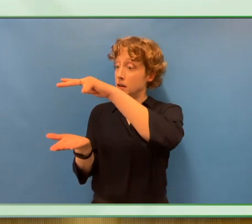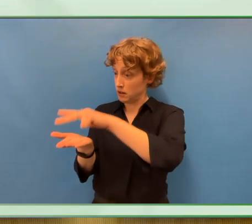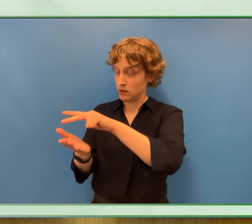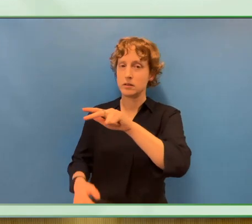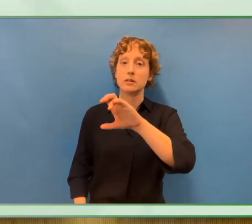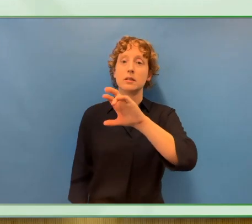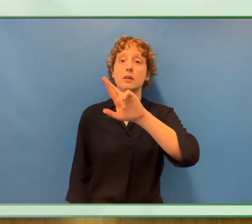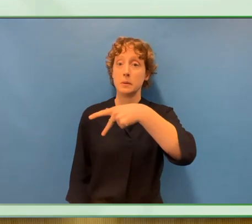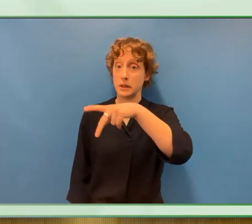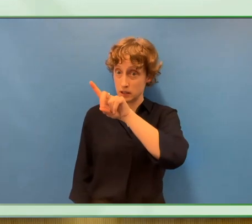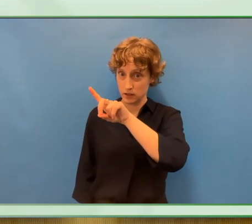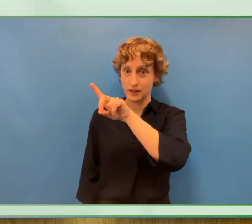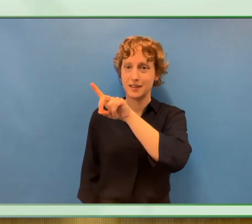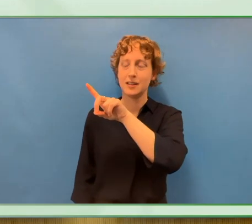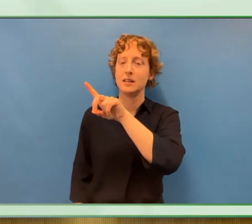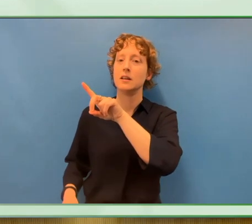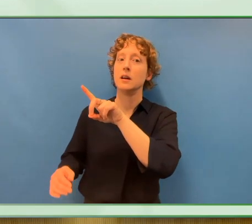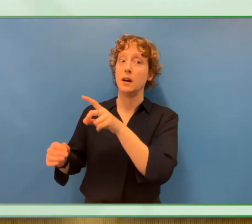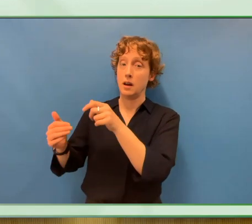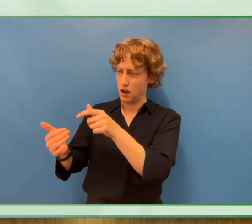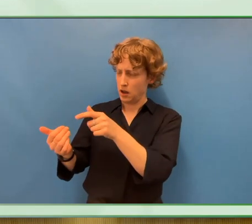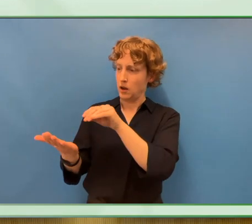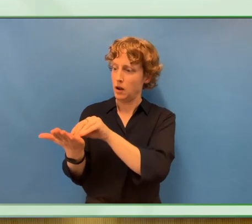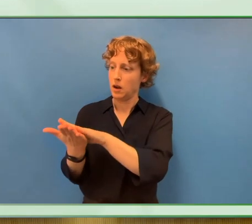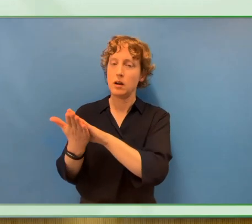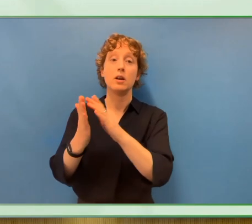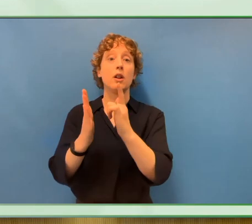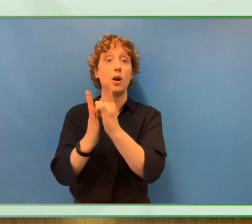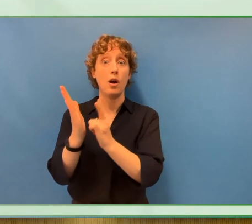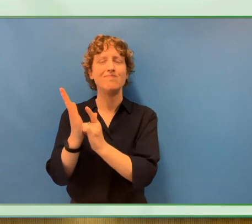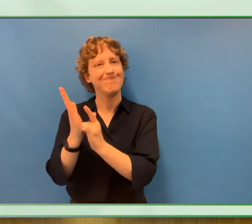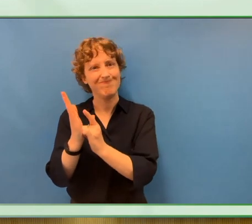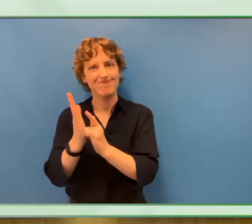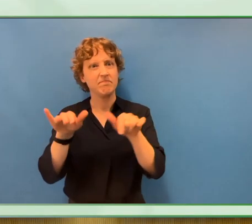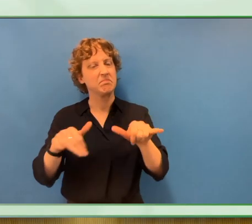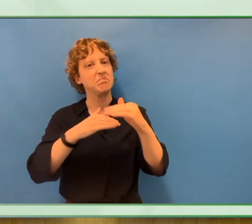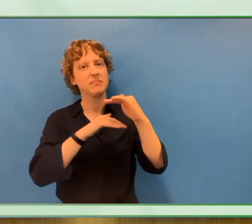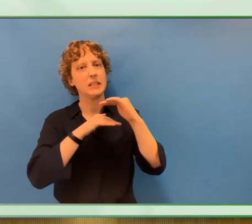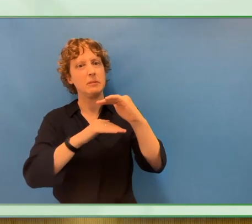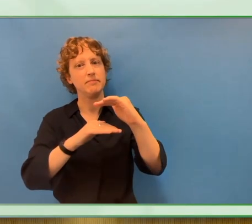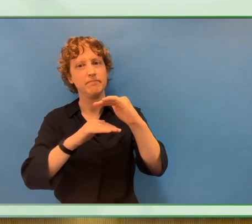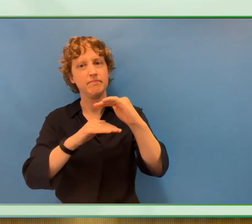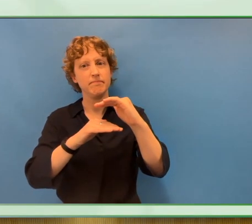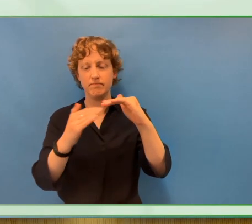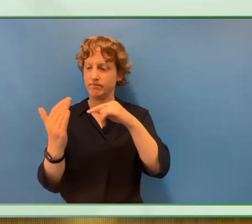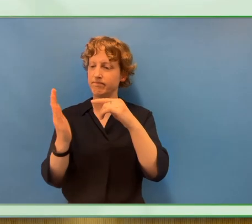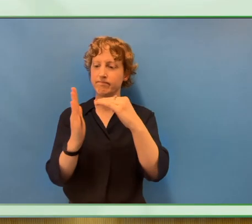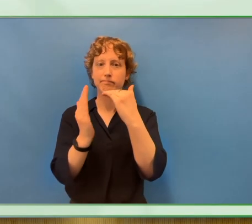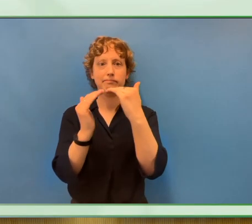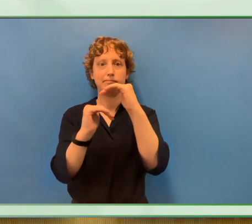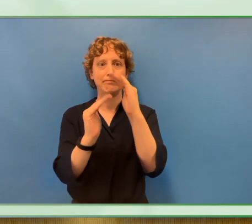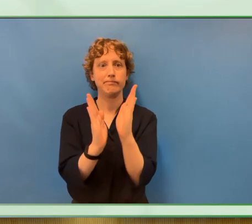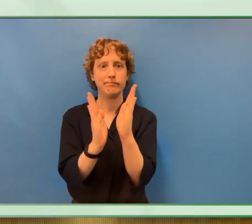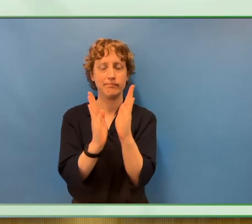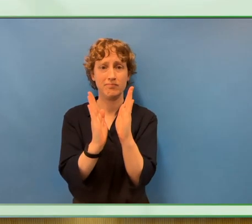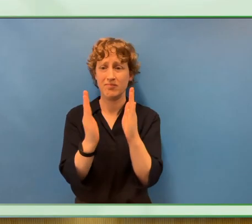law. So it still has its limitations, and that's hard. And even if you exhaust all of that and then